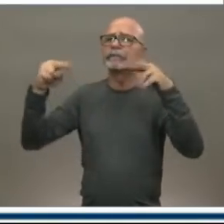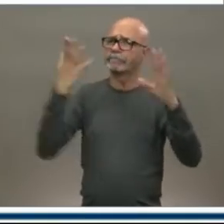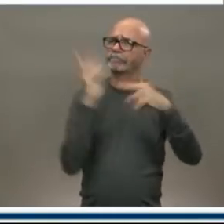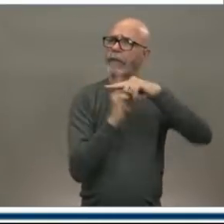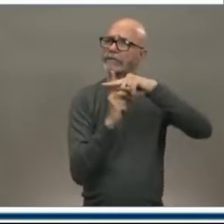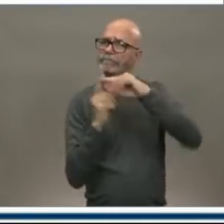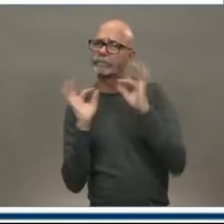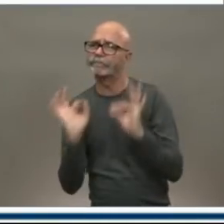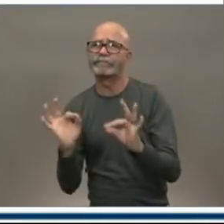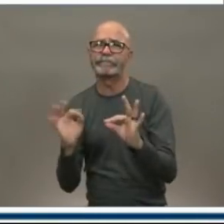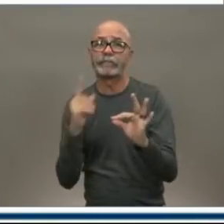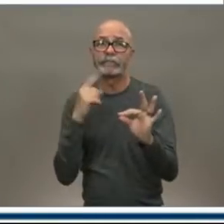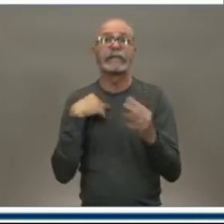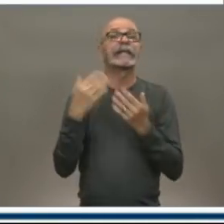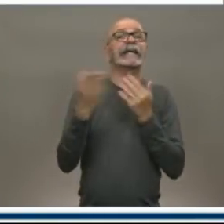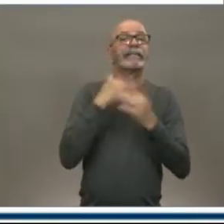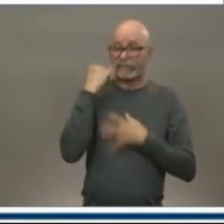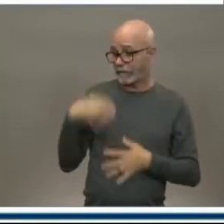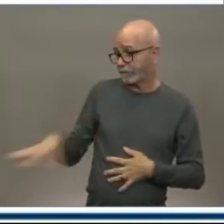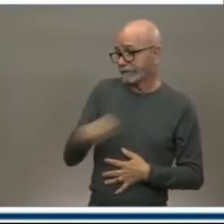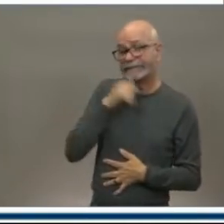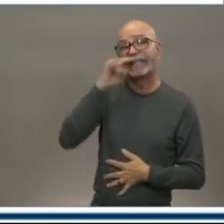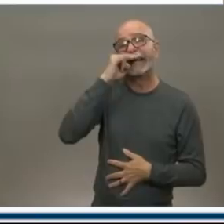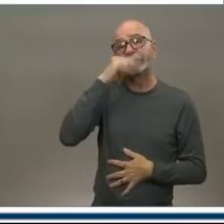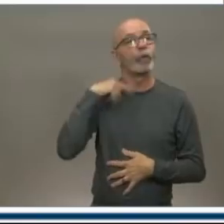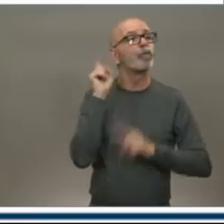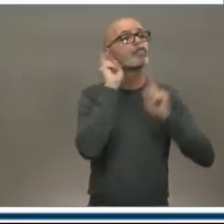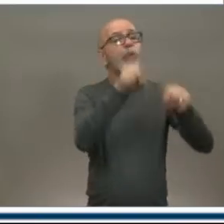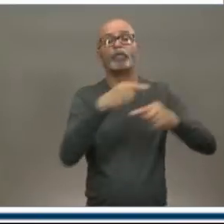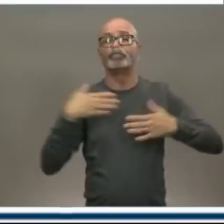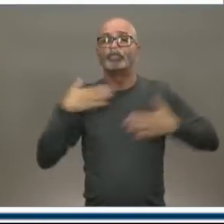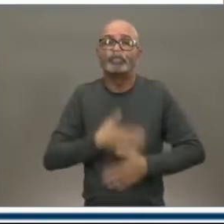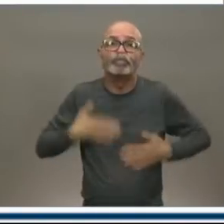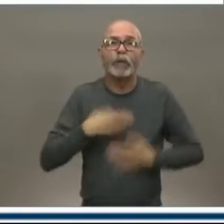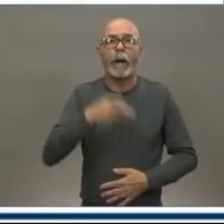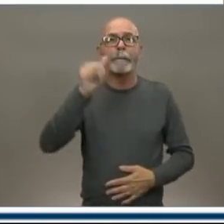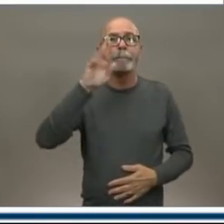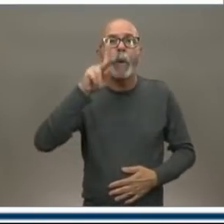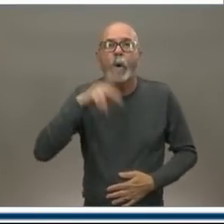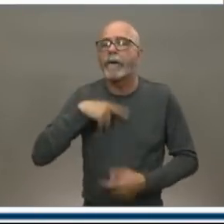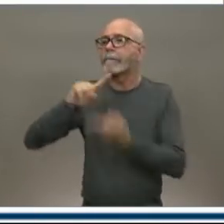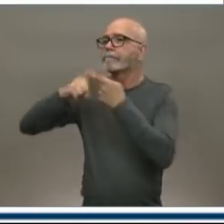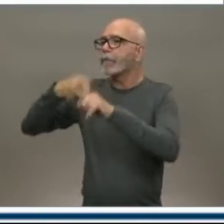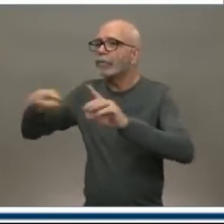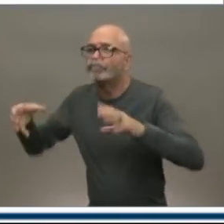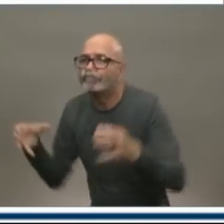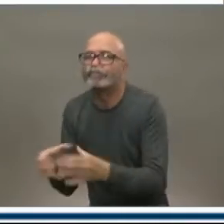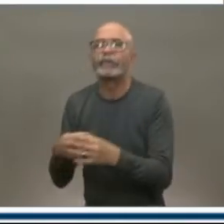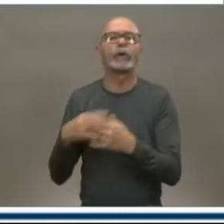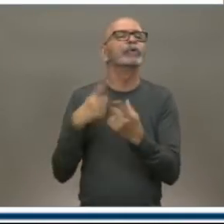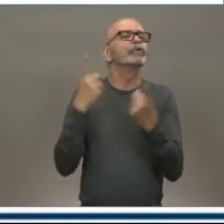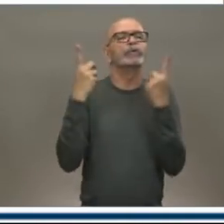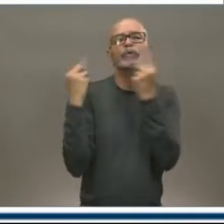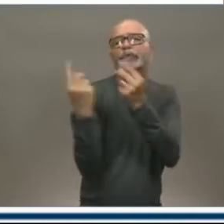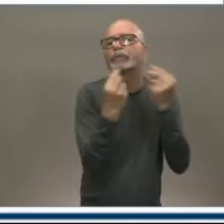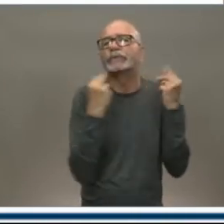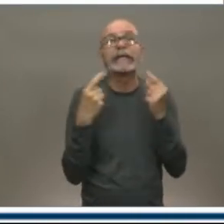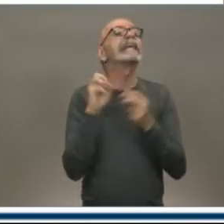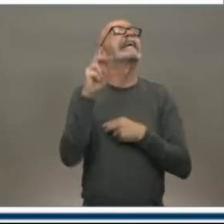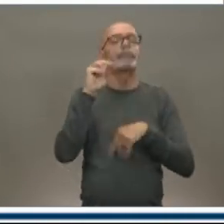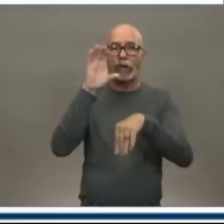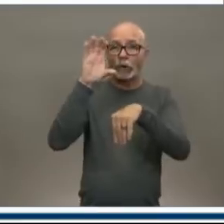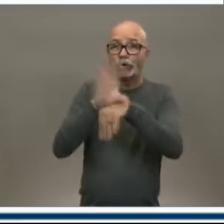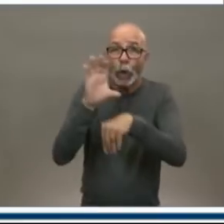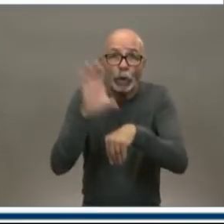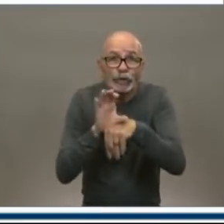park, and join our friends and neighbors in recreational activities and faith ceremonies. However, these all have to be